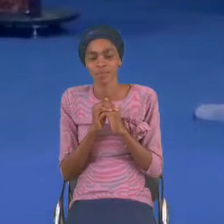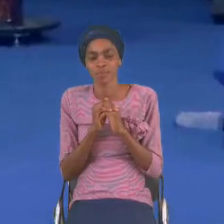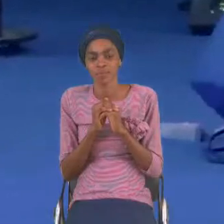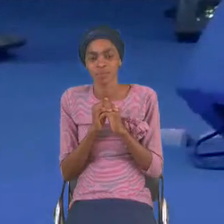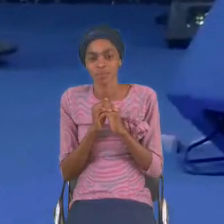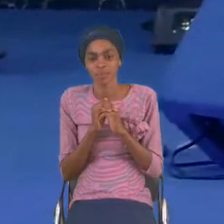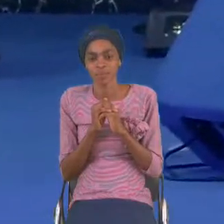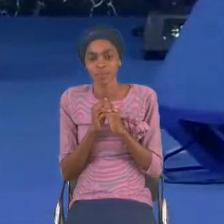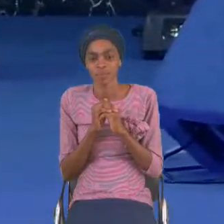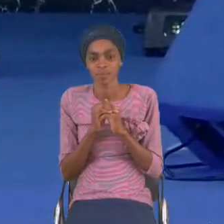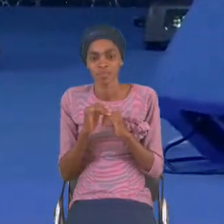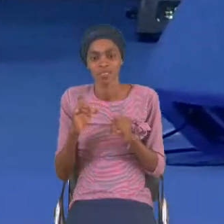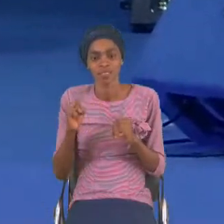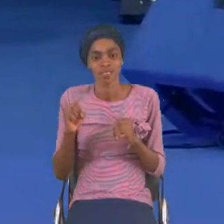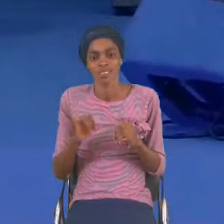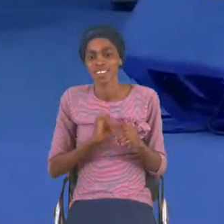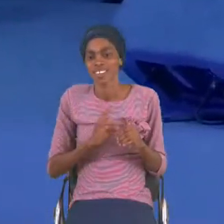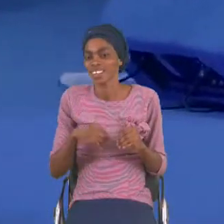So I say,